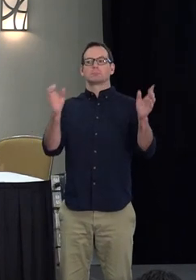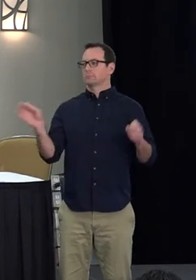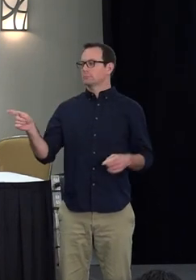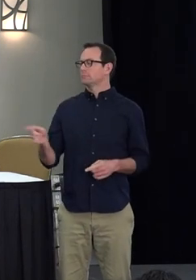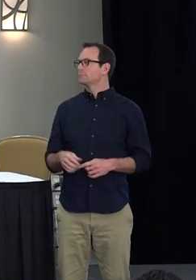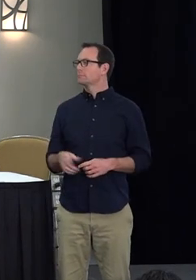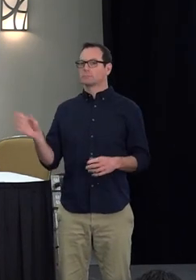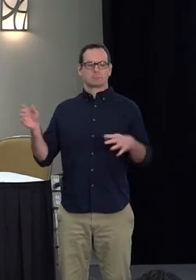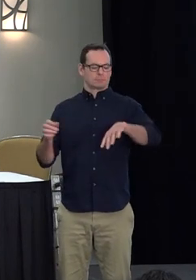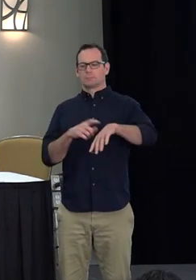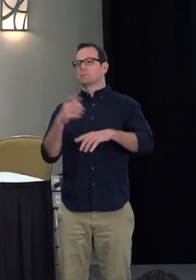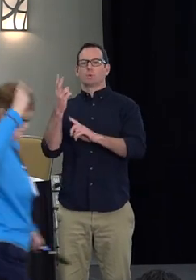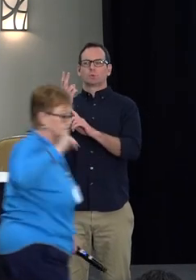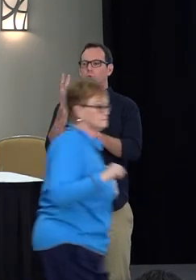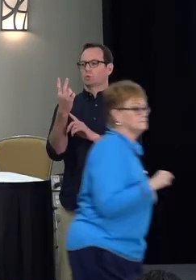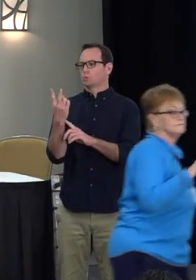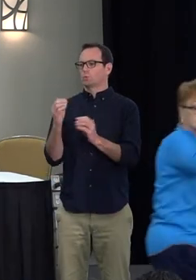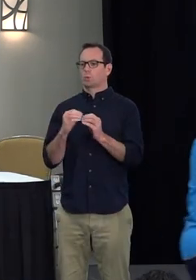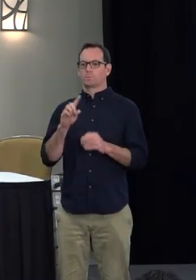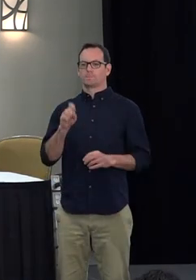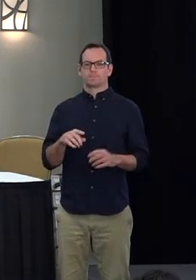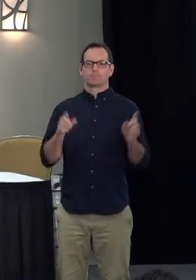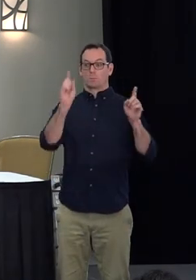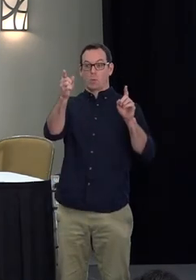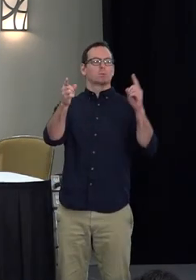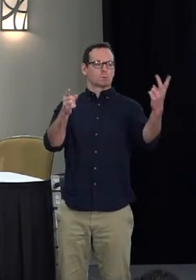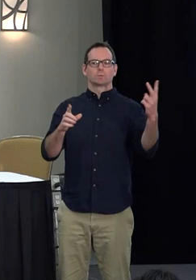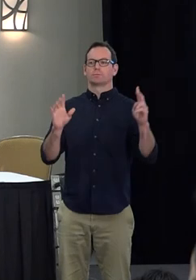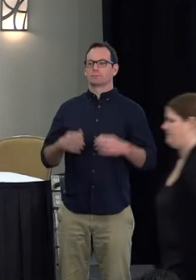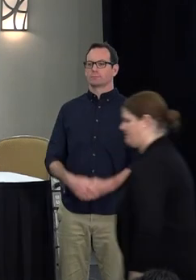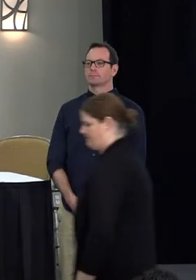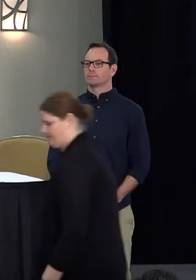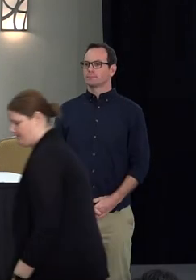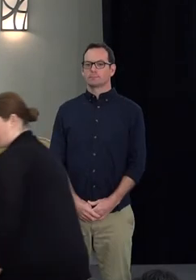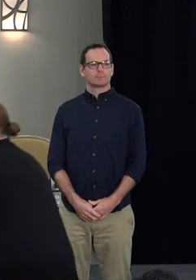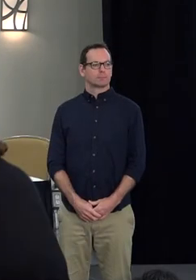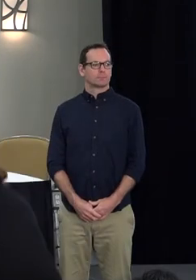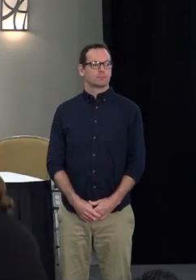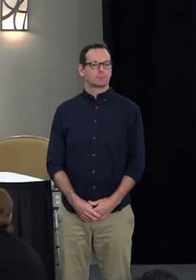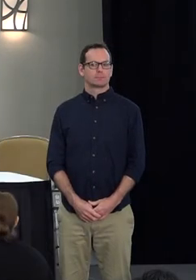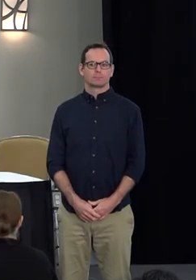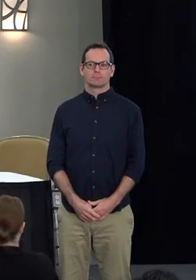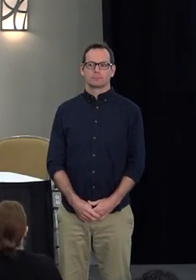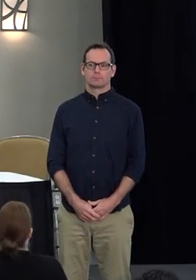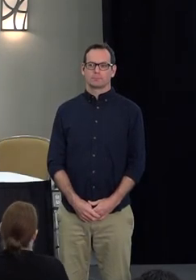So we probably have time for two more. So there's one over here, and then I saw Shelley's hand as well.